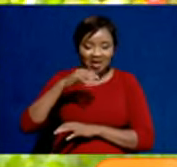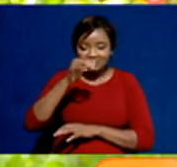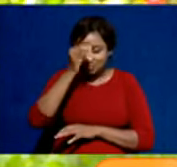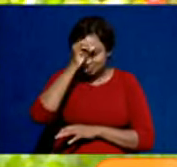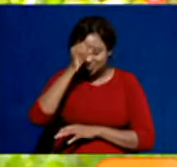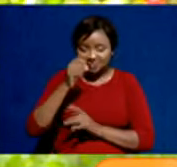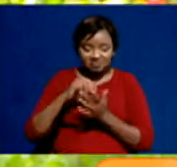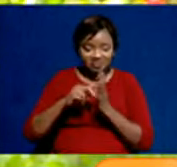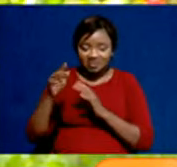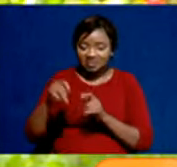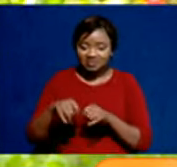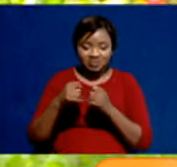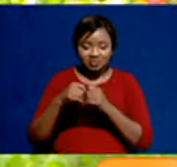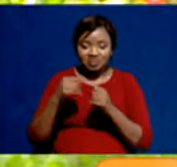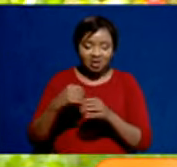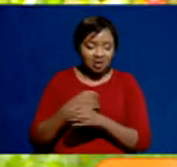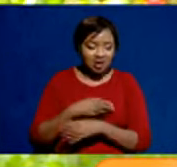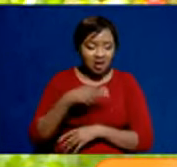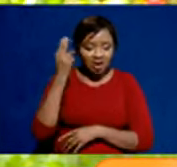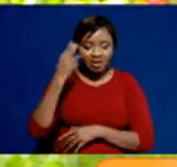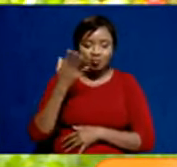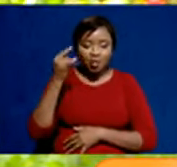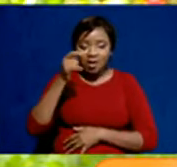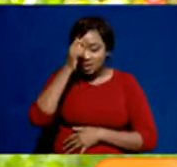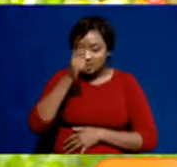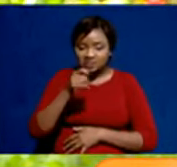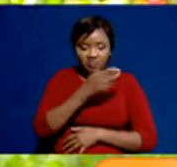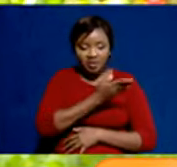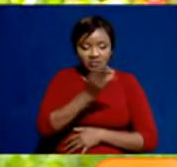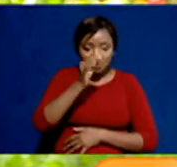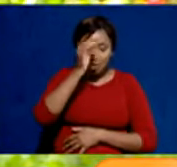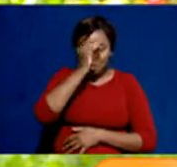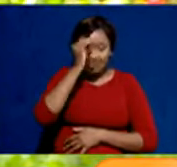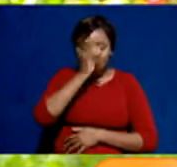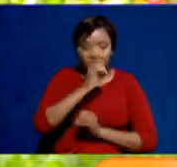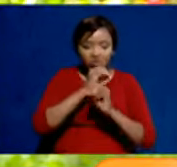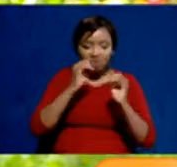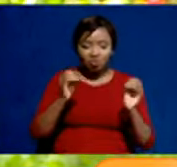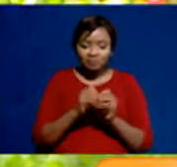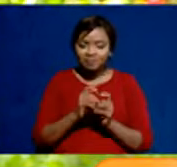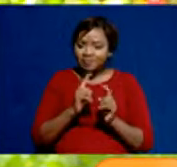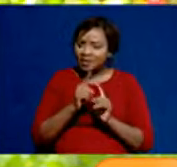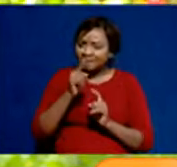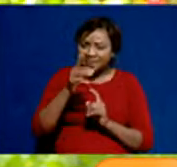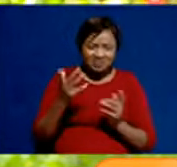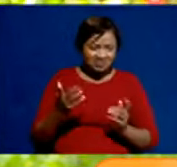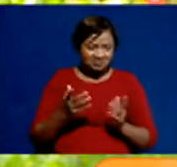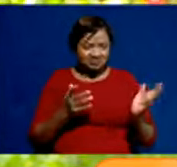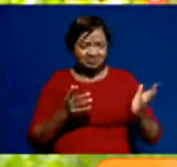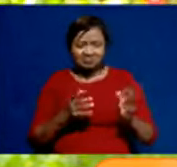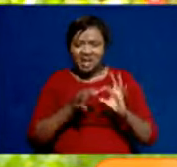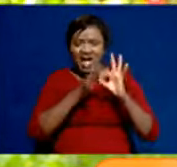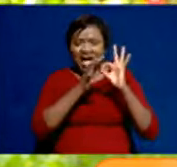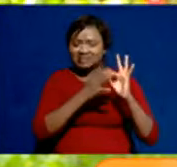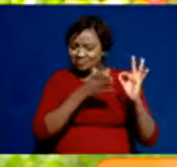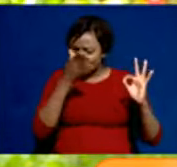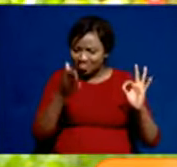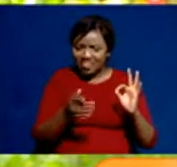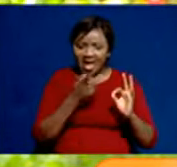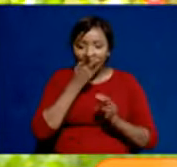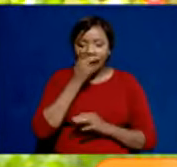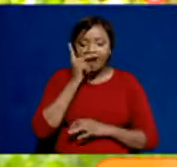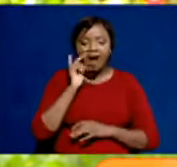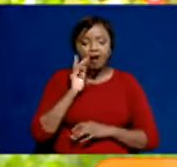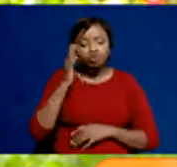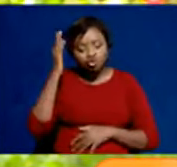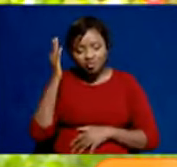highest contempt. Don't you feel, because Azimio was represented by the leader of Wiper Party, Kalonzo